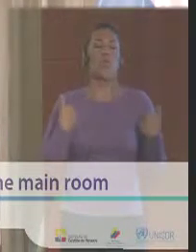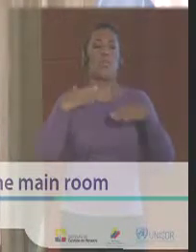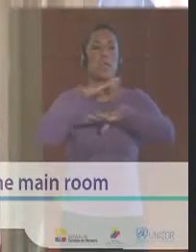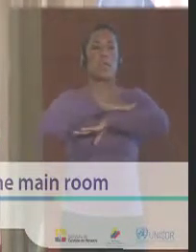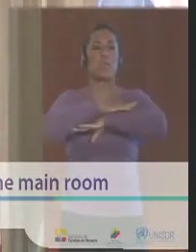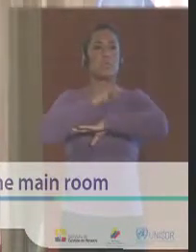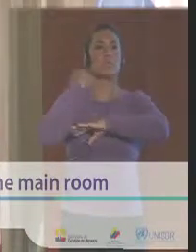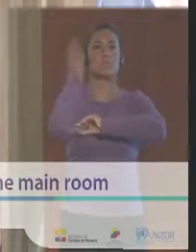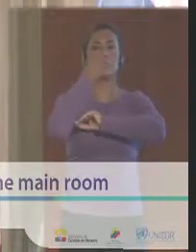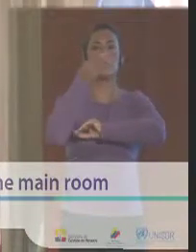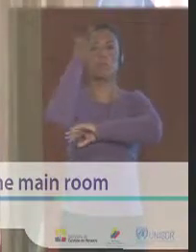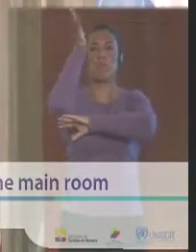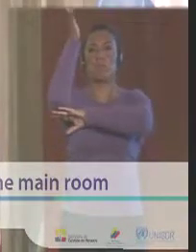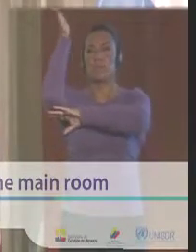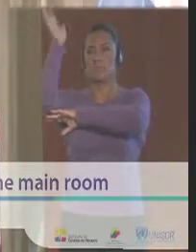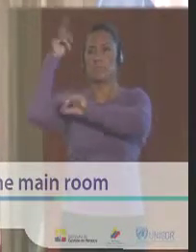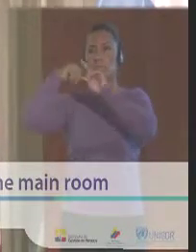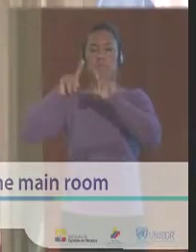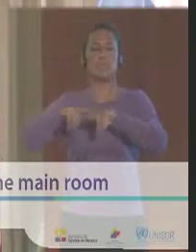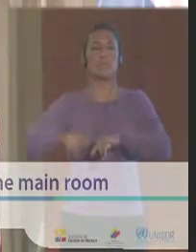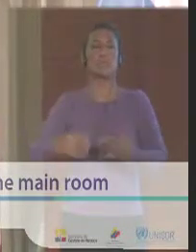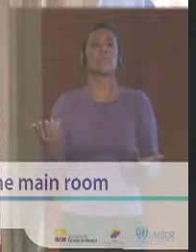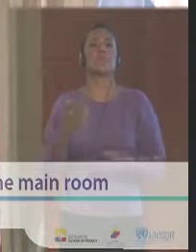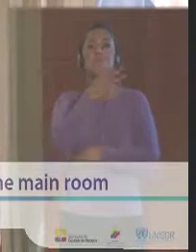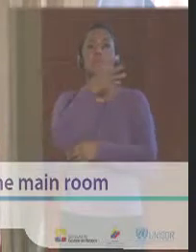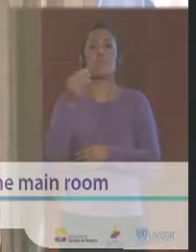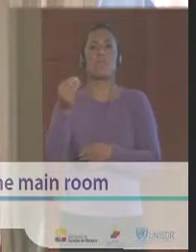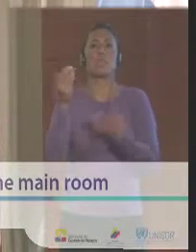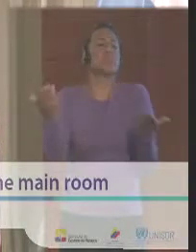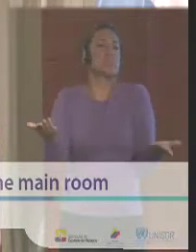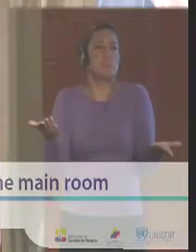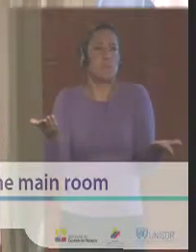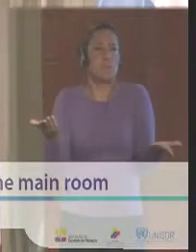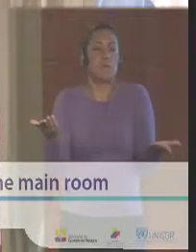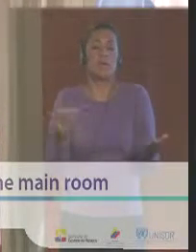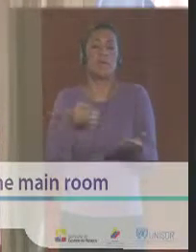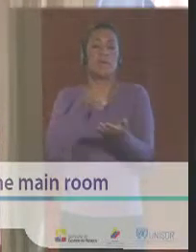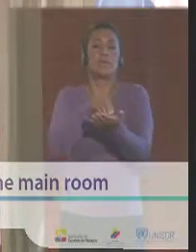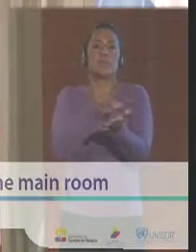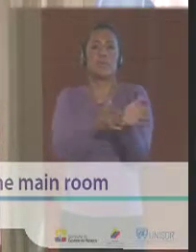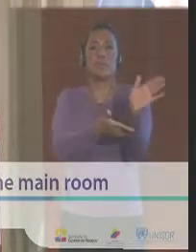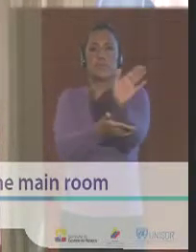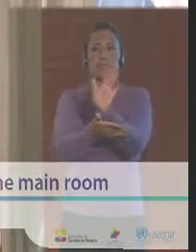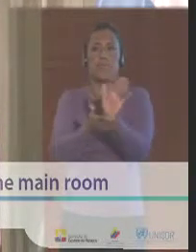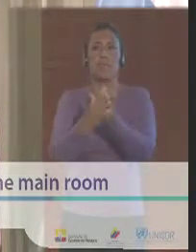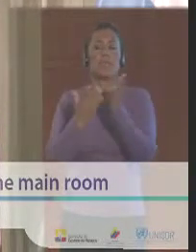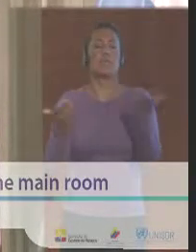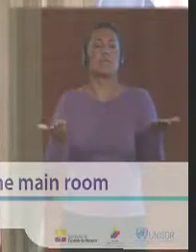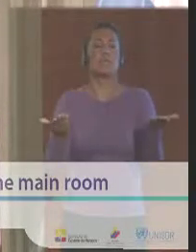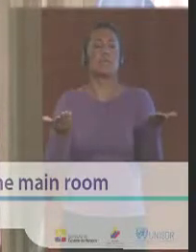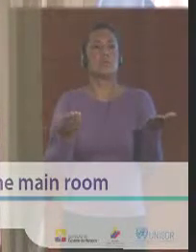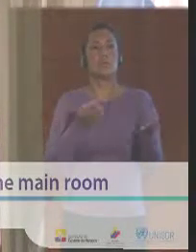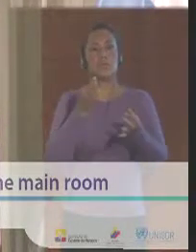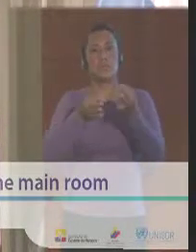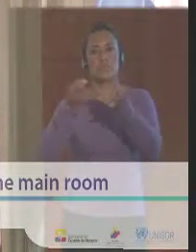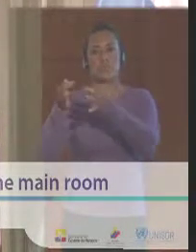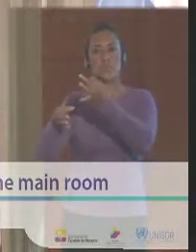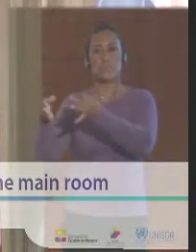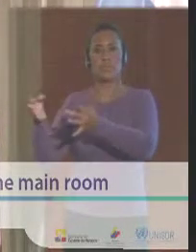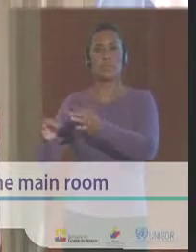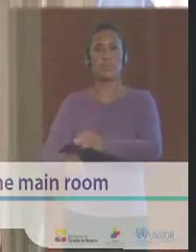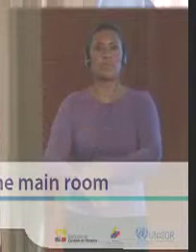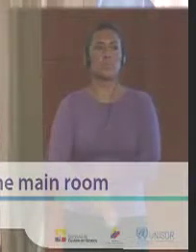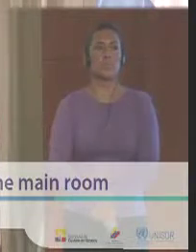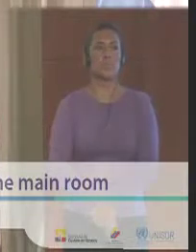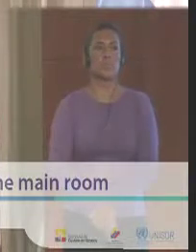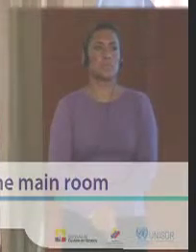it in a geographical context, Trinidad and Tobago is an archipelagic state in